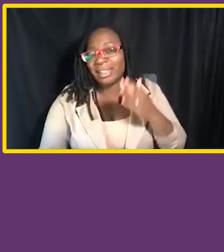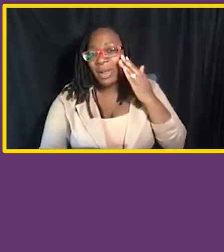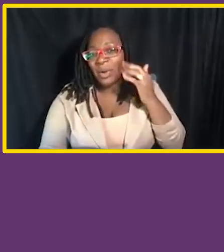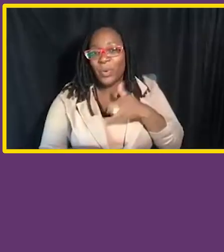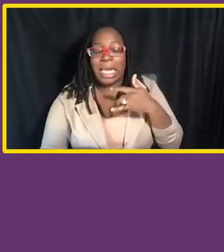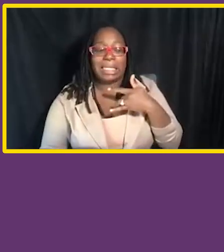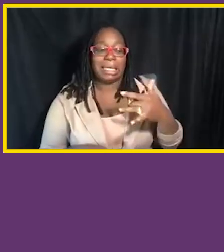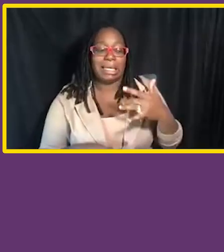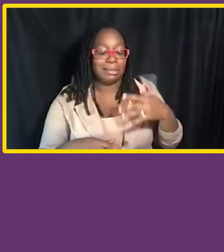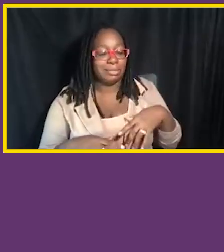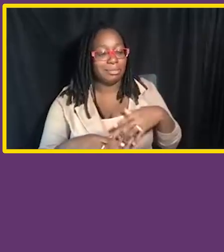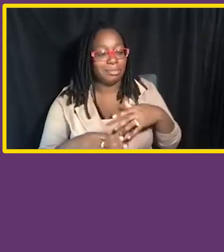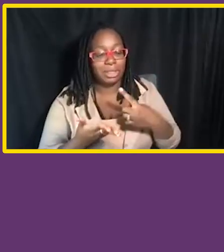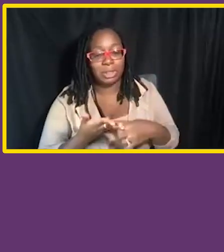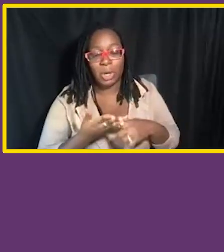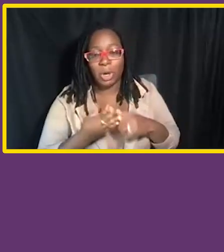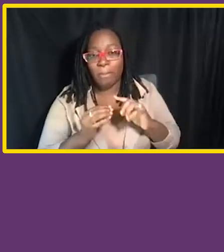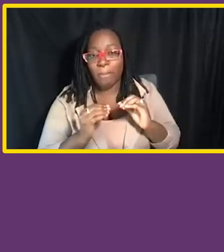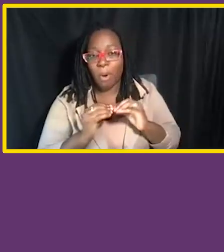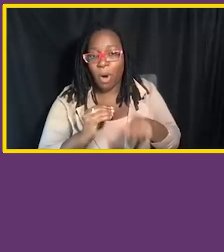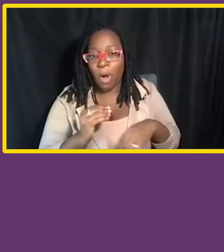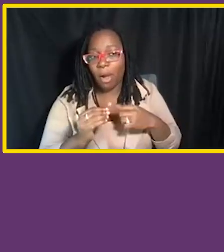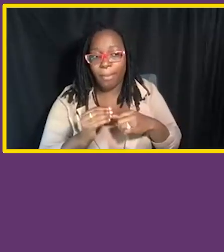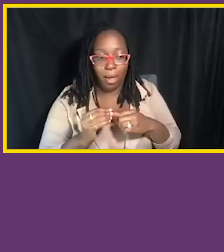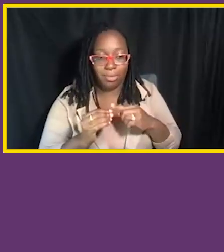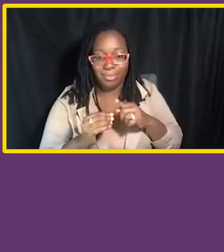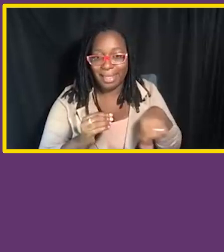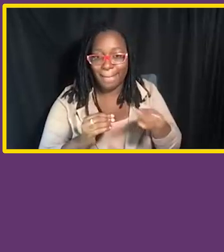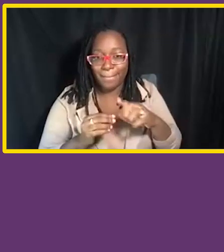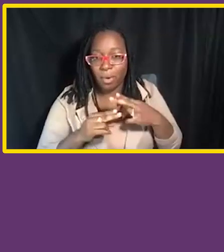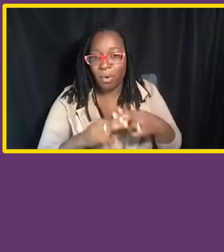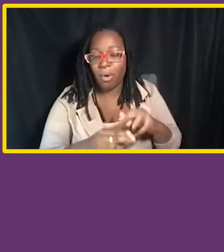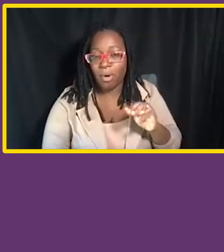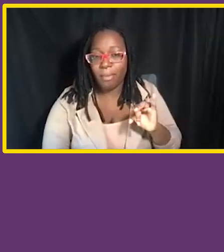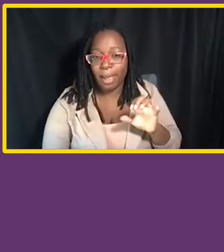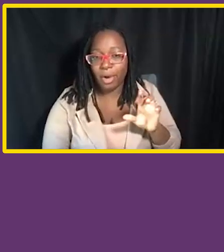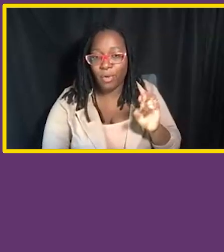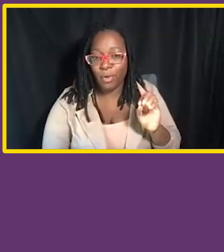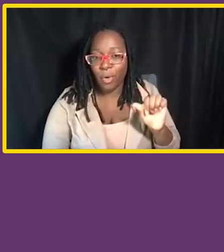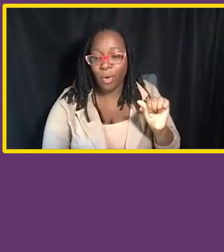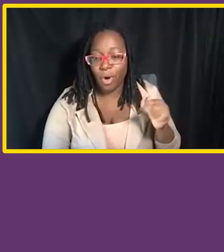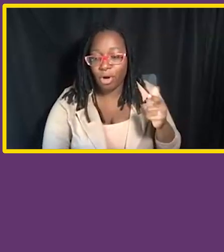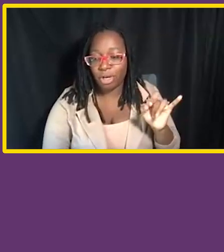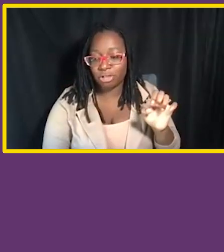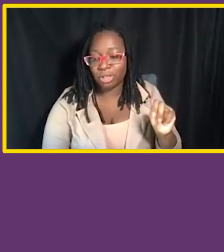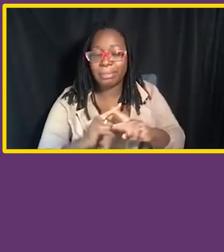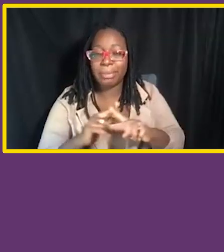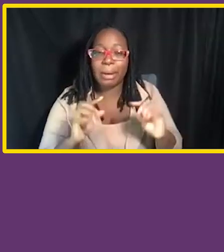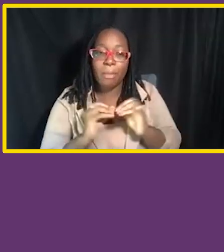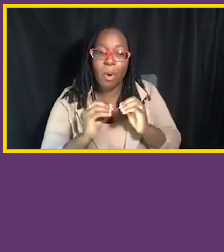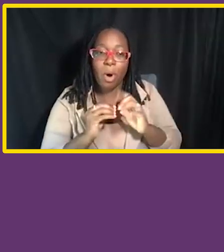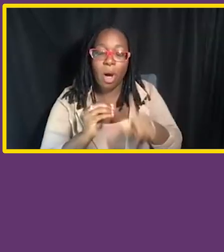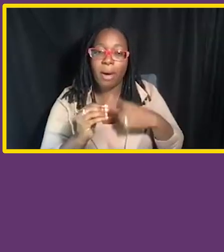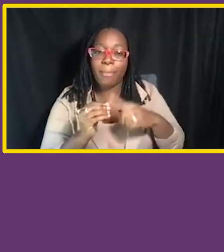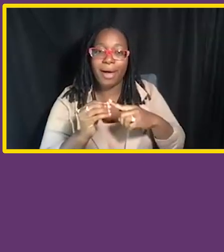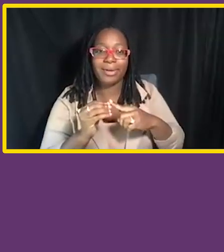them, maybe more academically as microaggressions, but really it's these cuts that just, I think, wear people